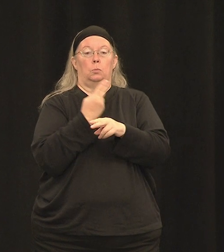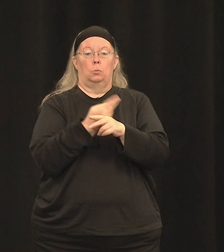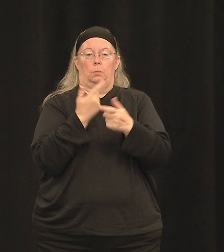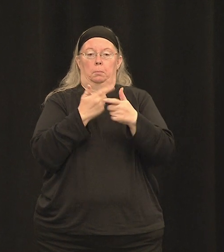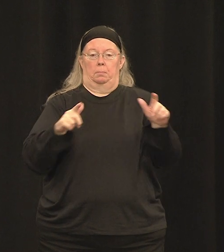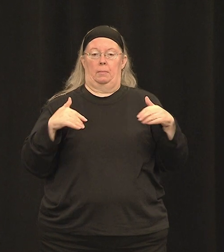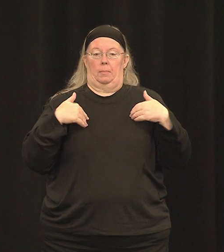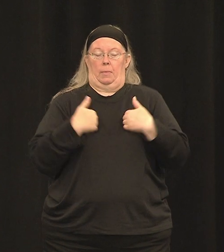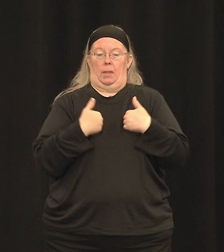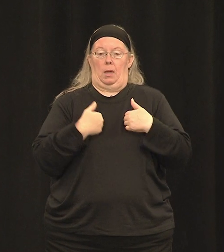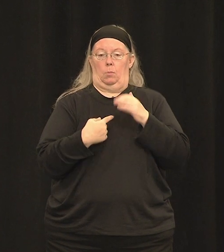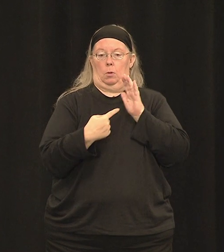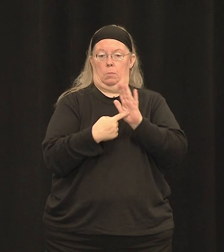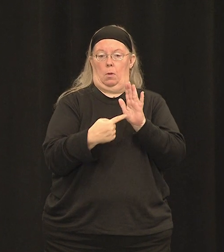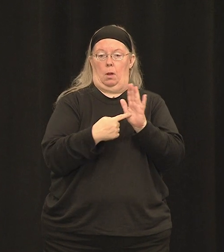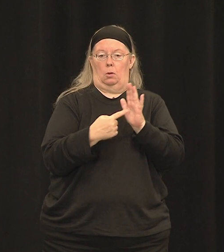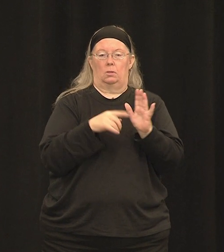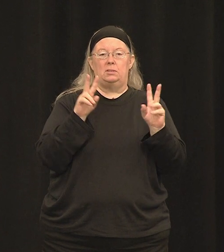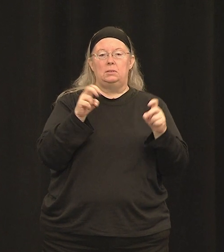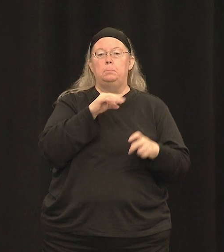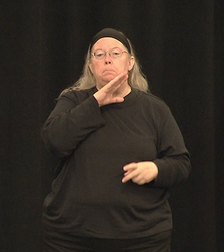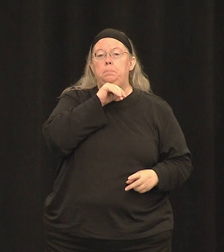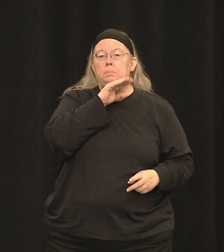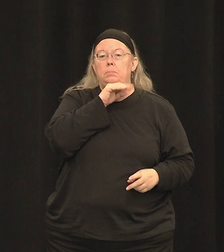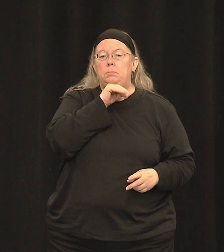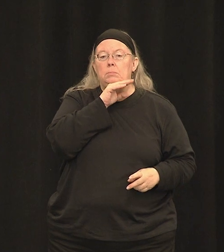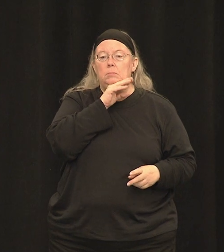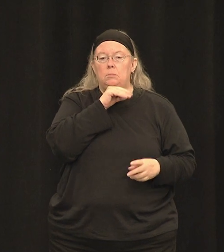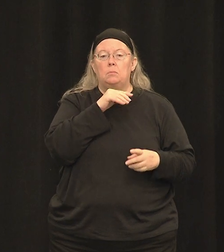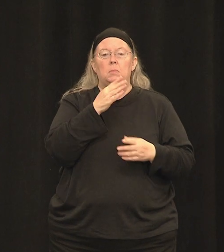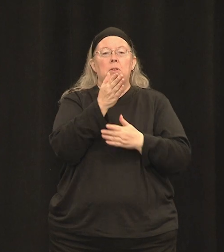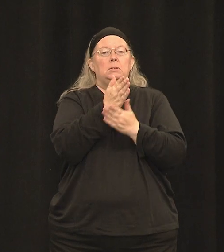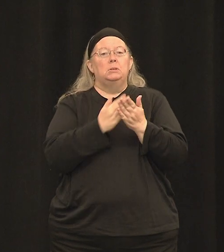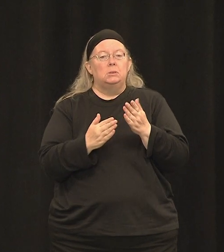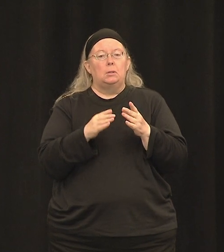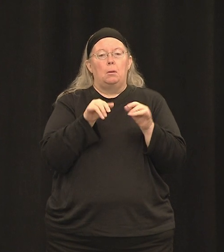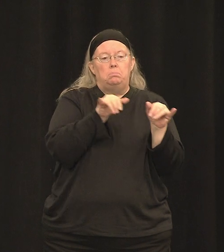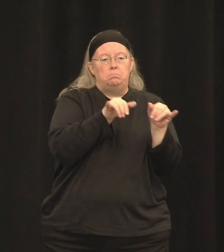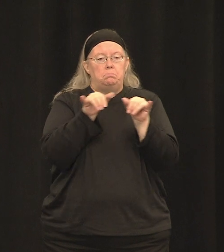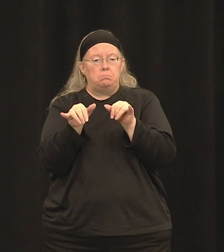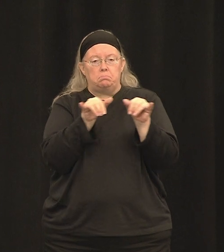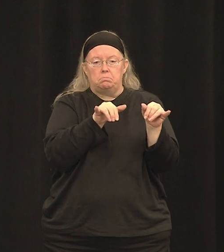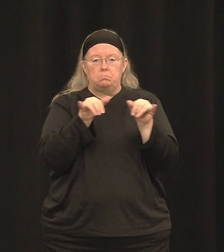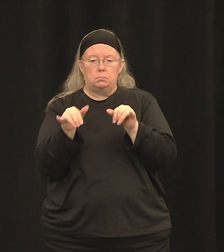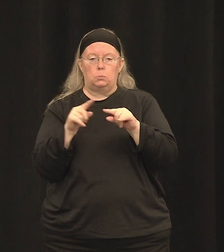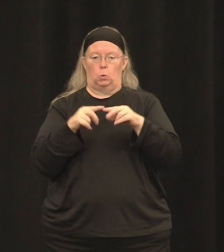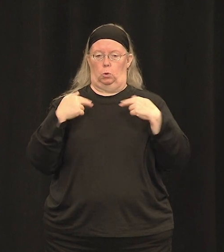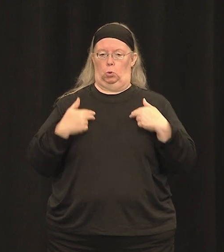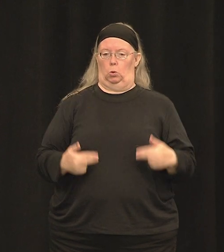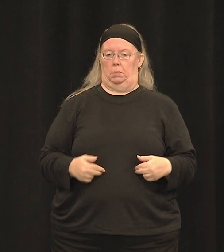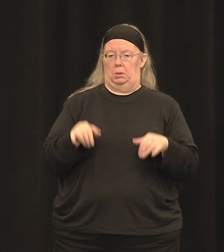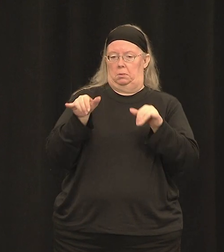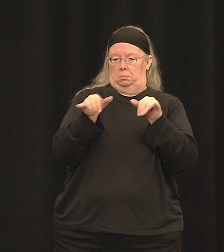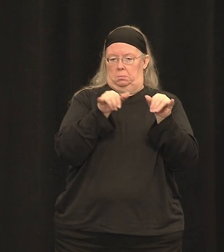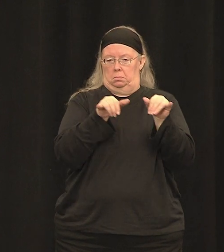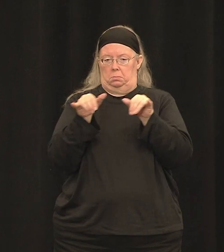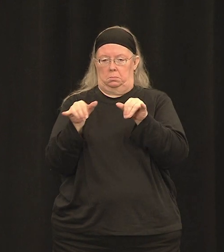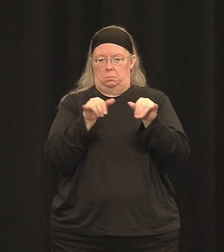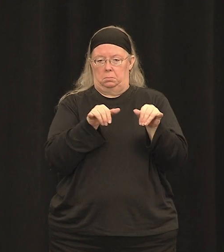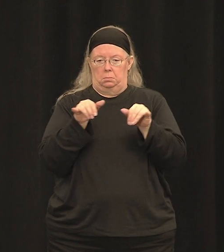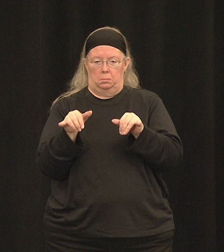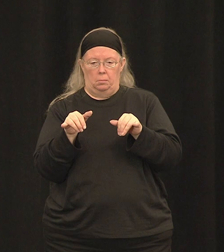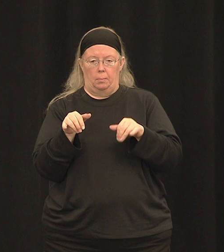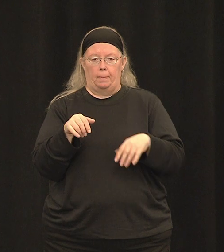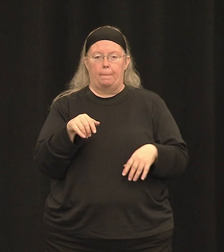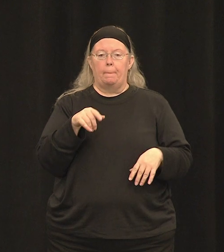of human anatomy, including the eye. Although not as inexpensive as zebrafish and mice, they are not as expensive